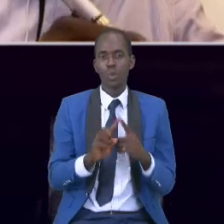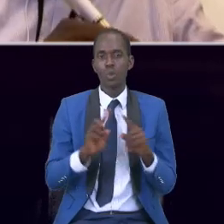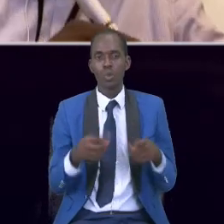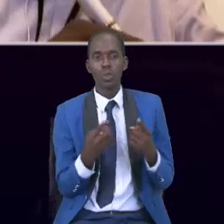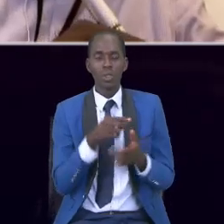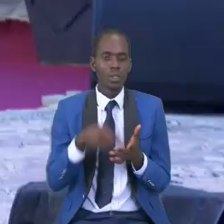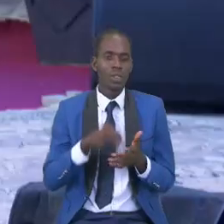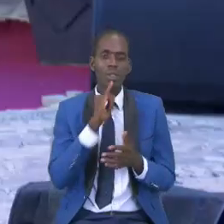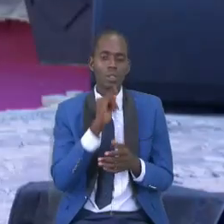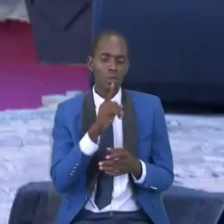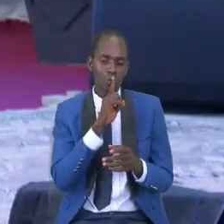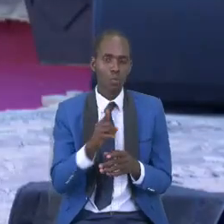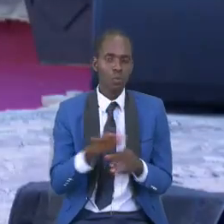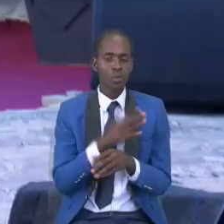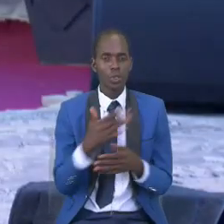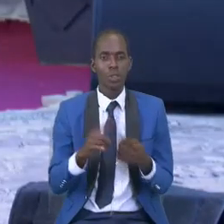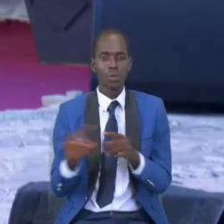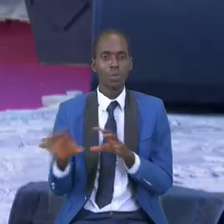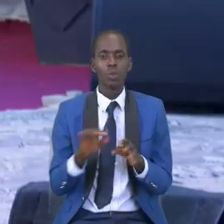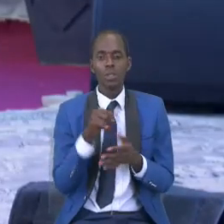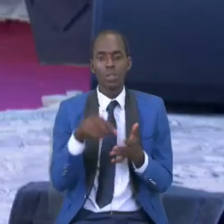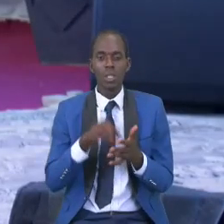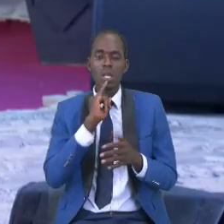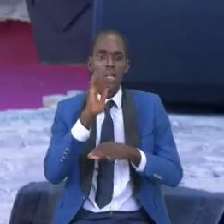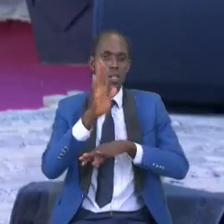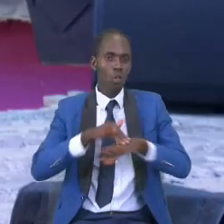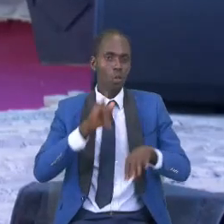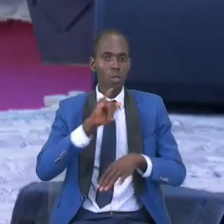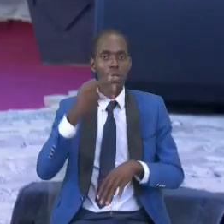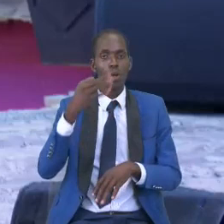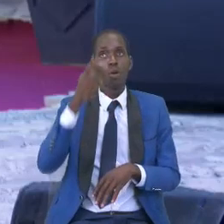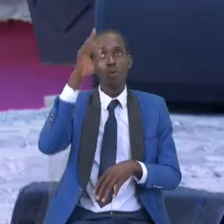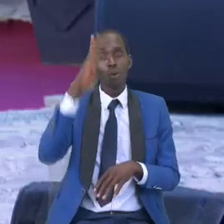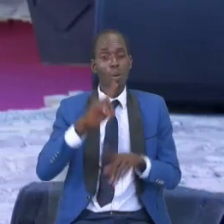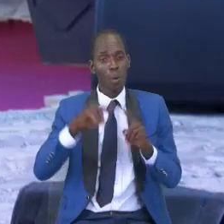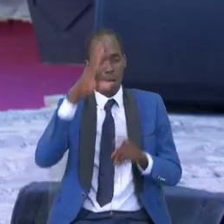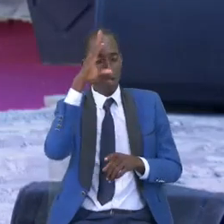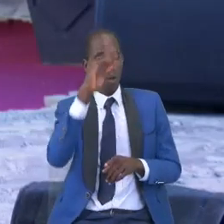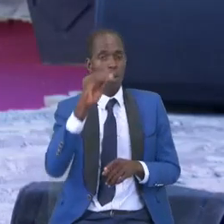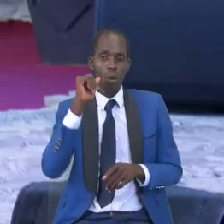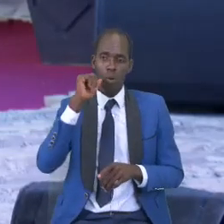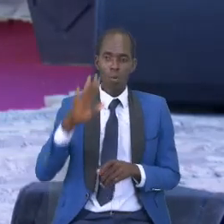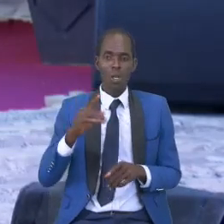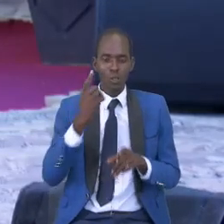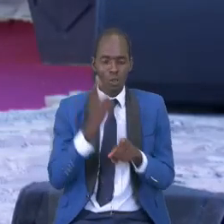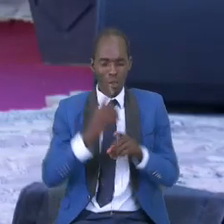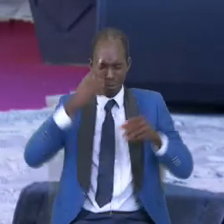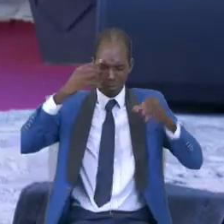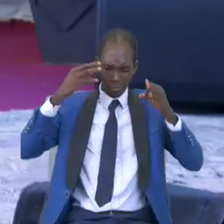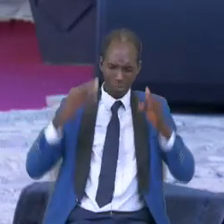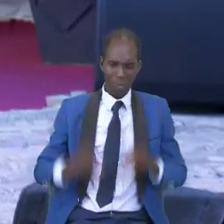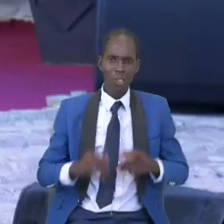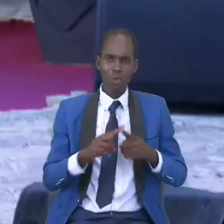thing to do, this is the calling of God, and he or she deliberately leaves that will